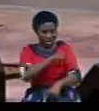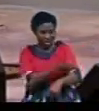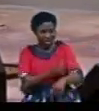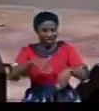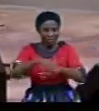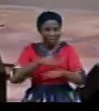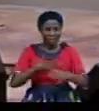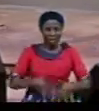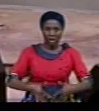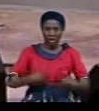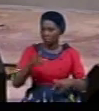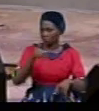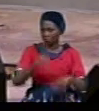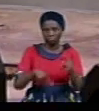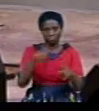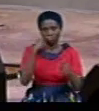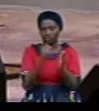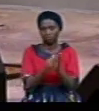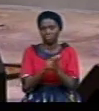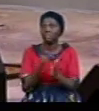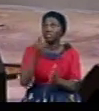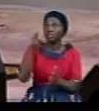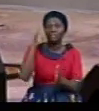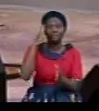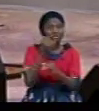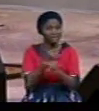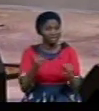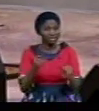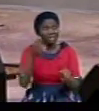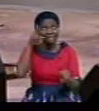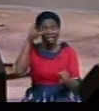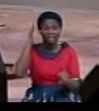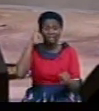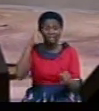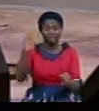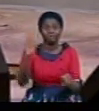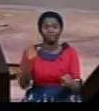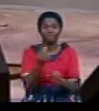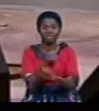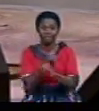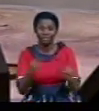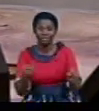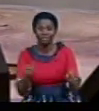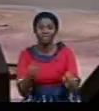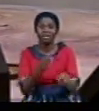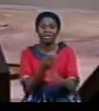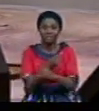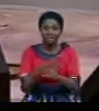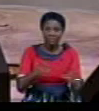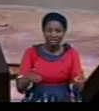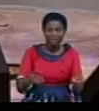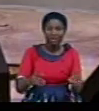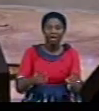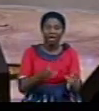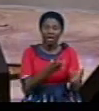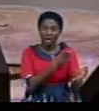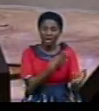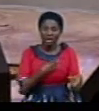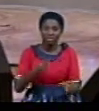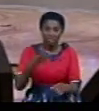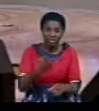he will save it will rescue he will deliver it will take out his people